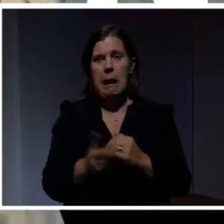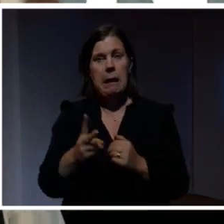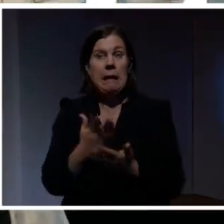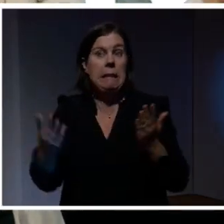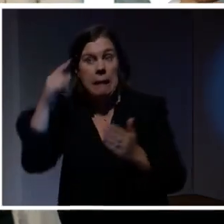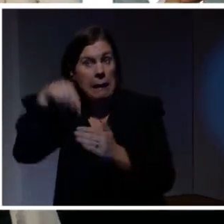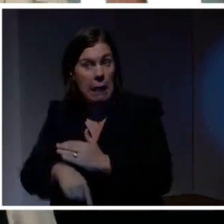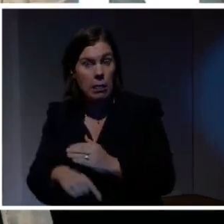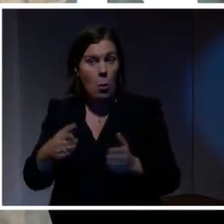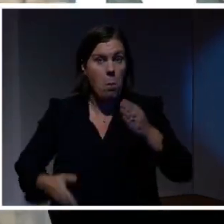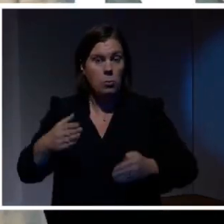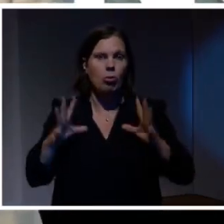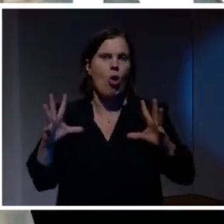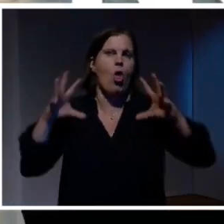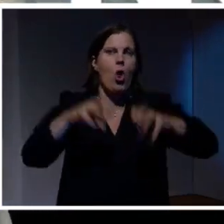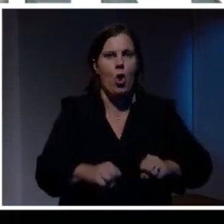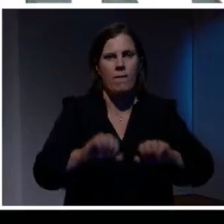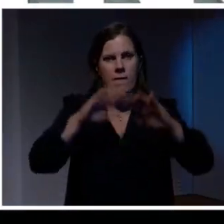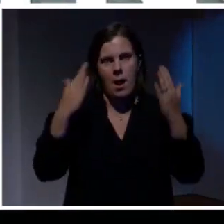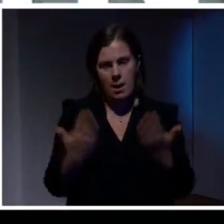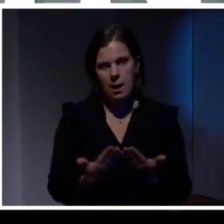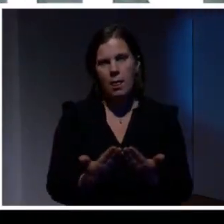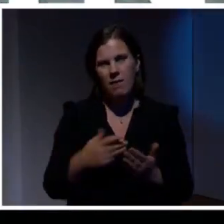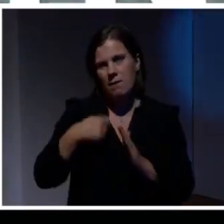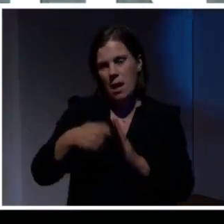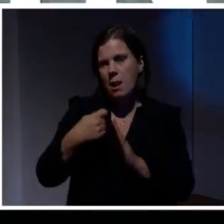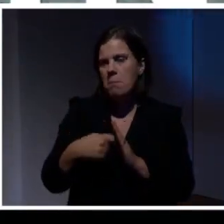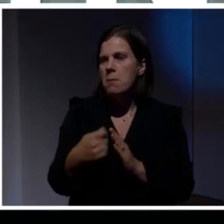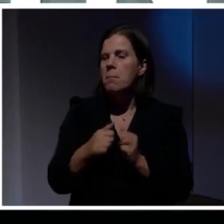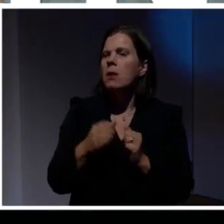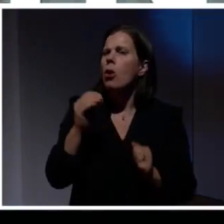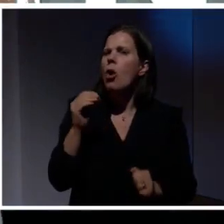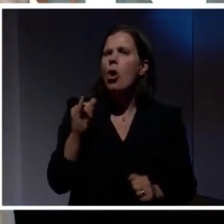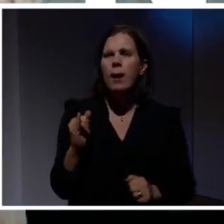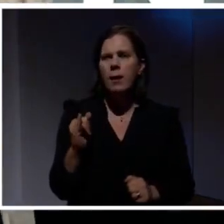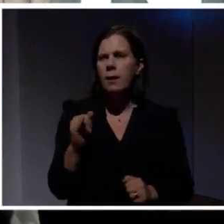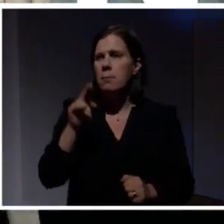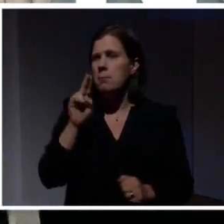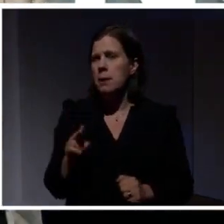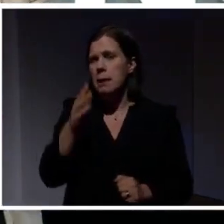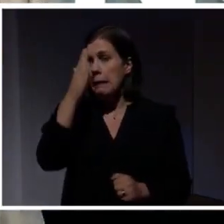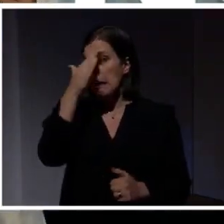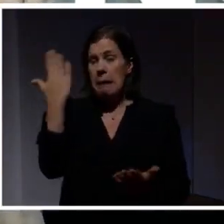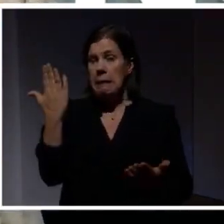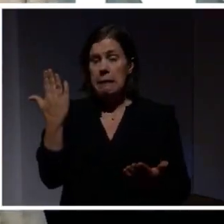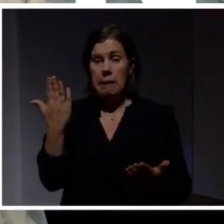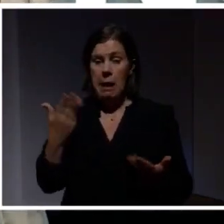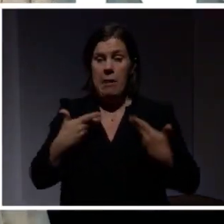robot that was going to take over the world type of thing. But AI couldn't really deliver on its promises,